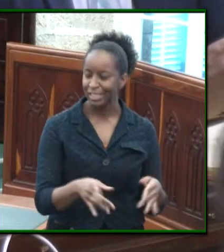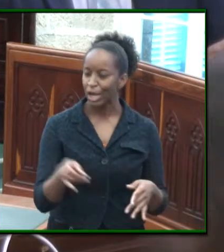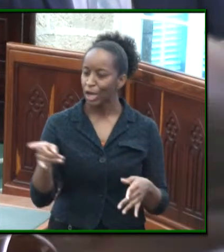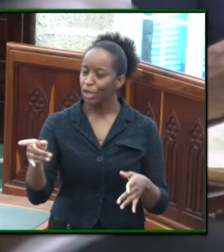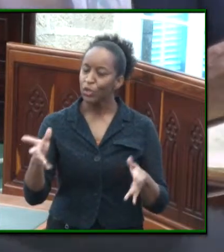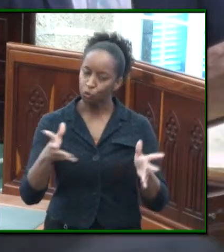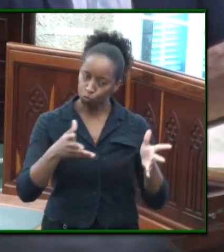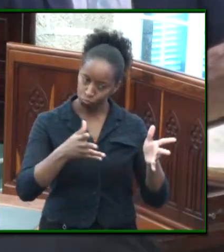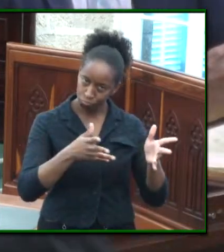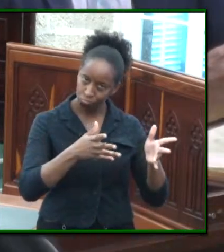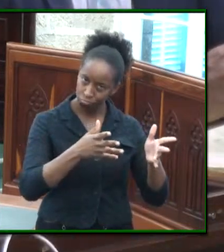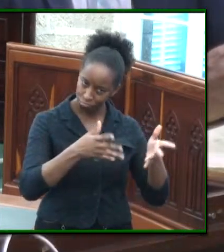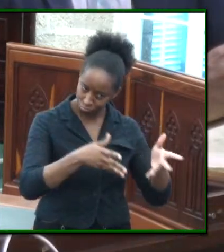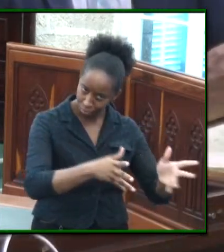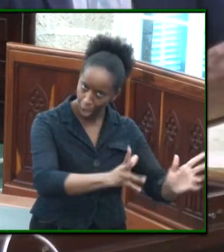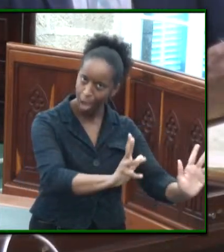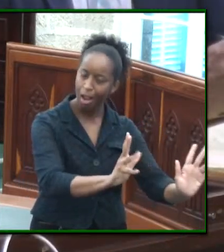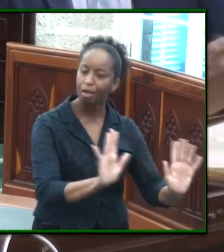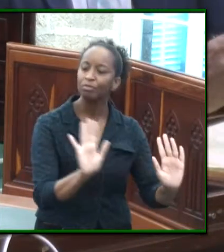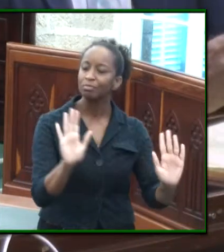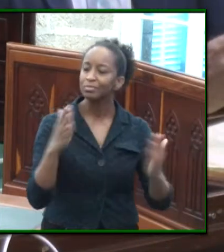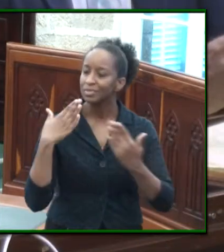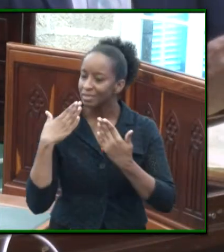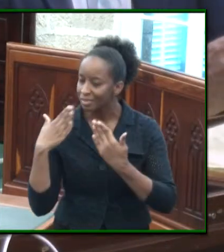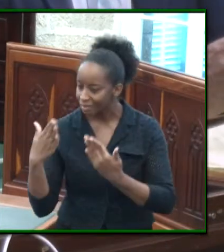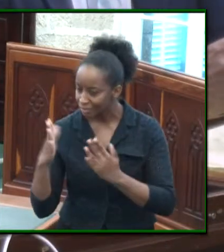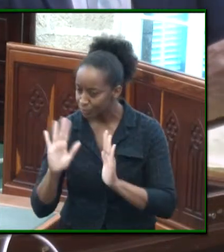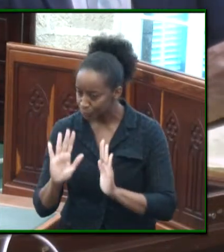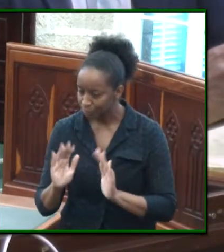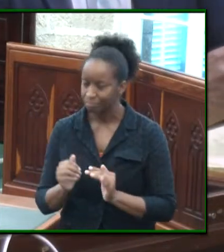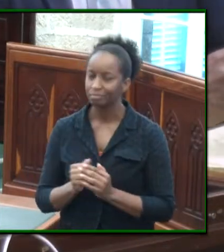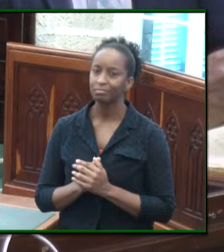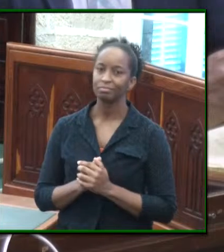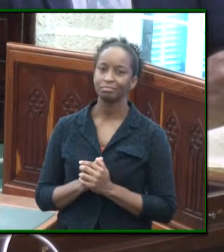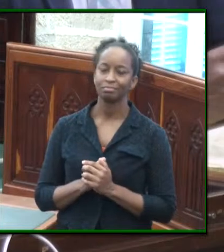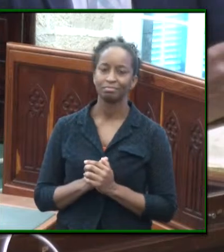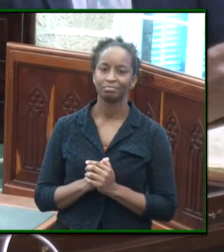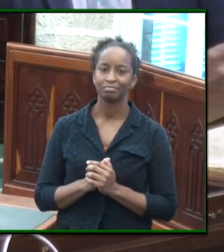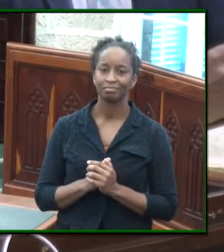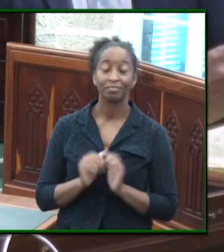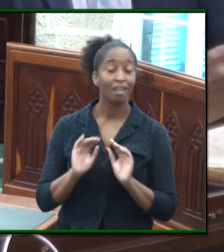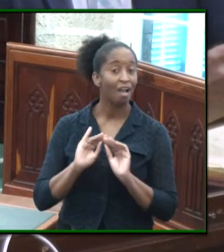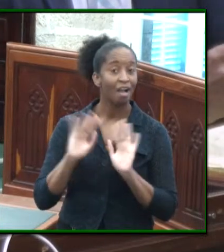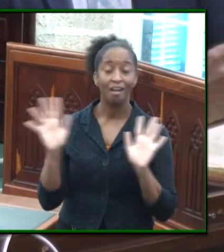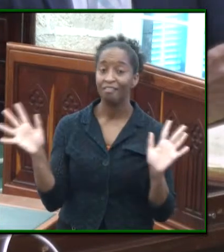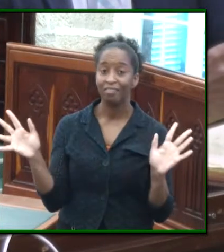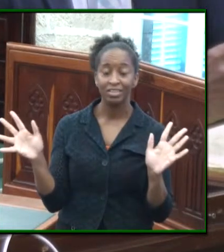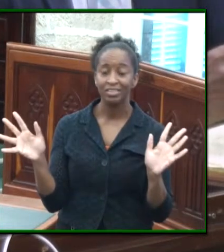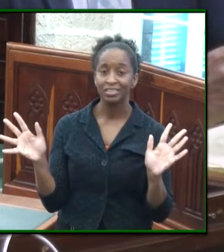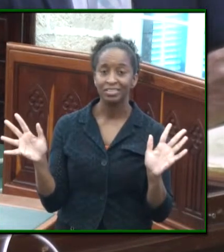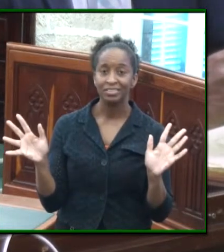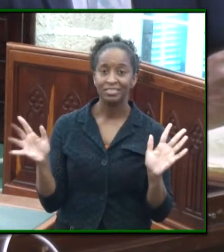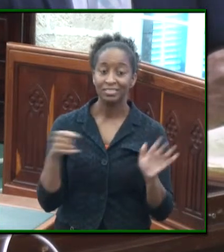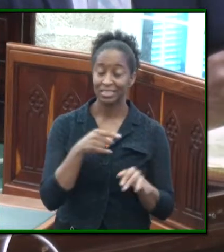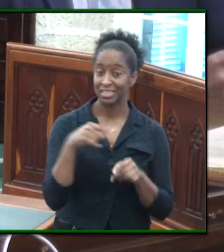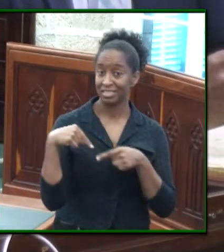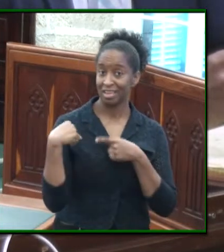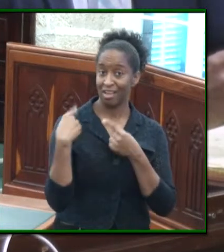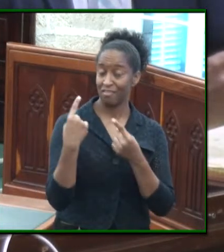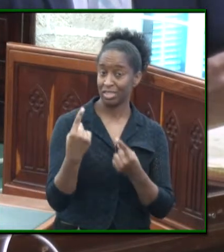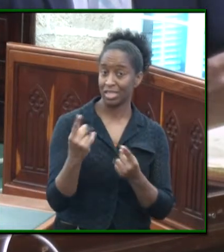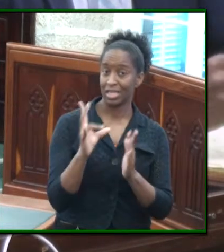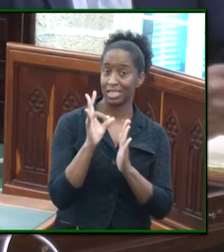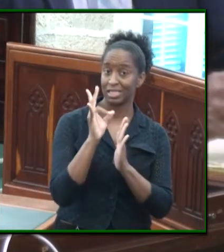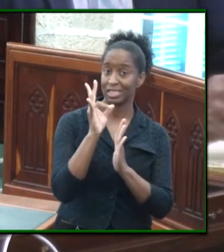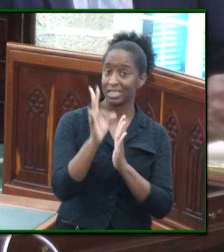It is clear that he's had 7 hours, 8, to engage this